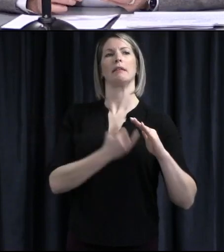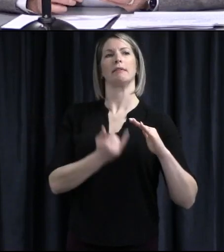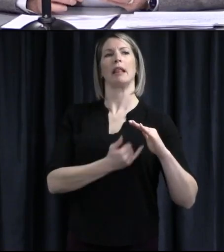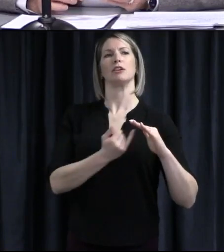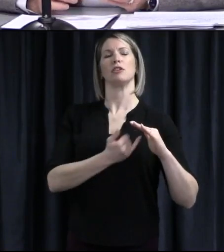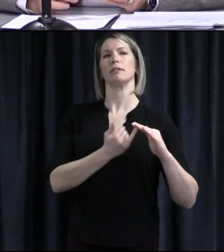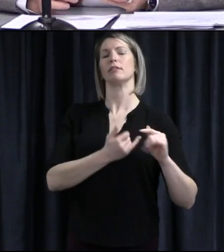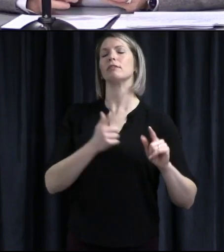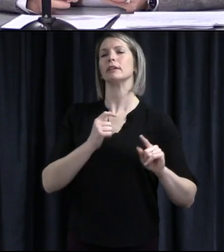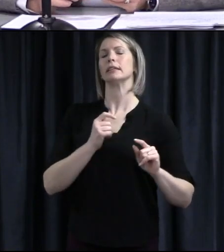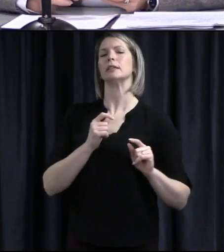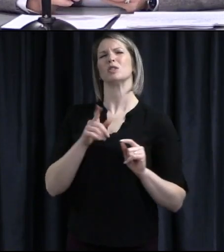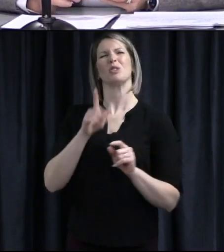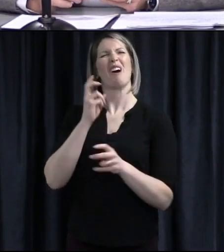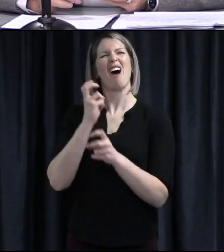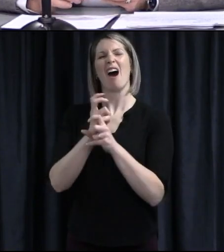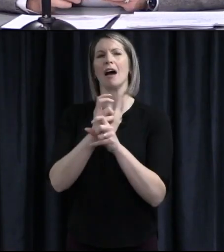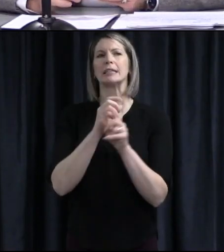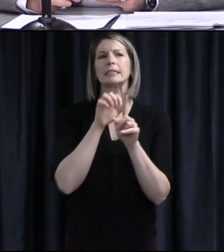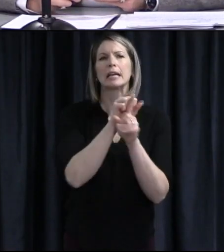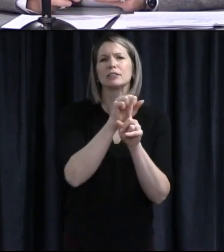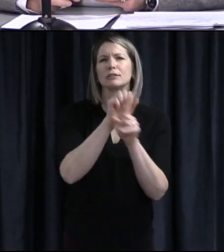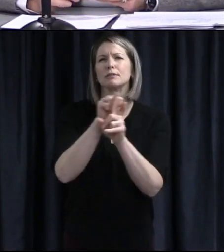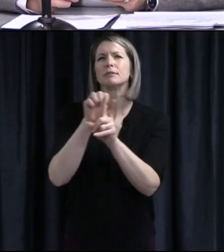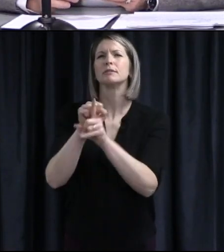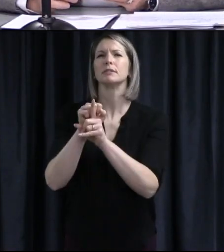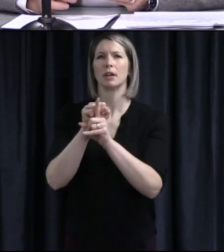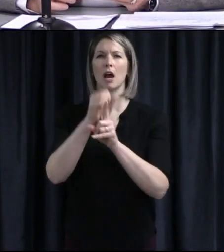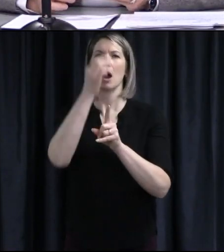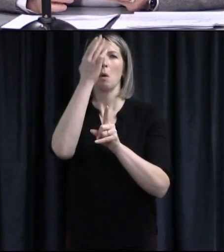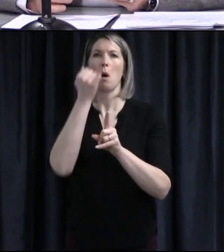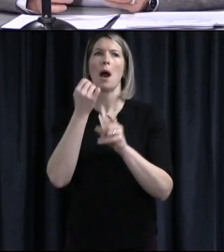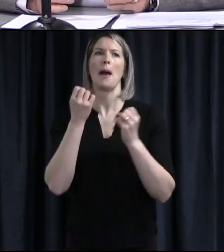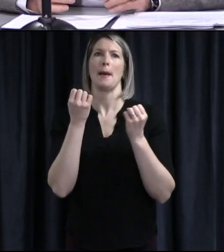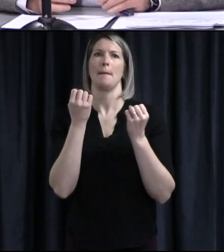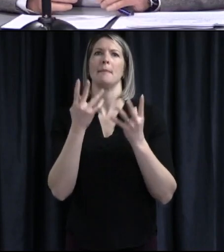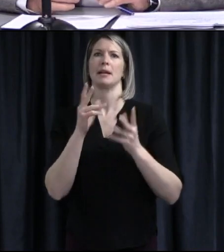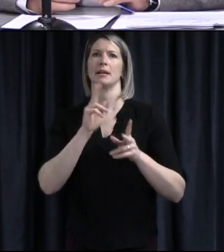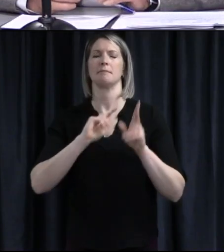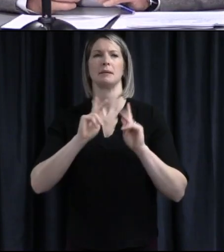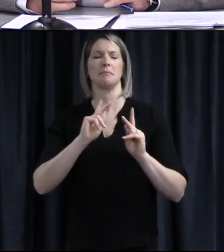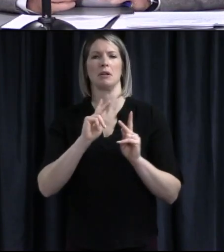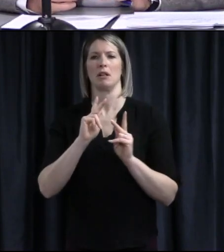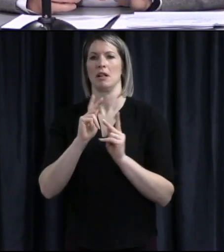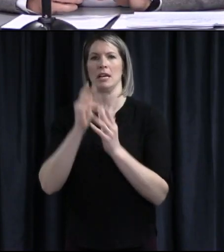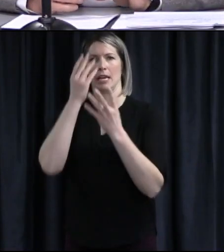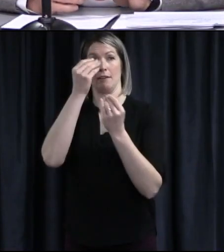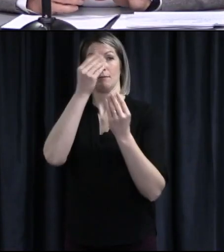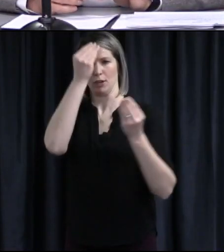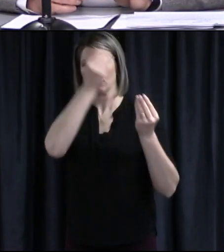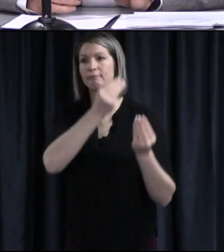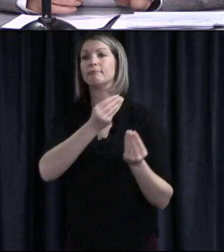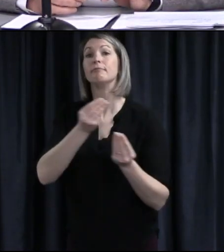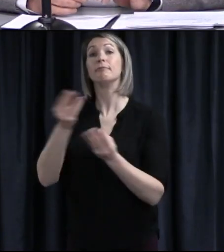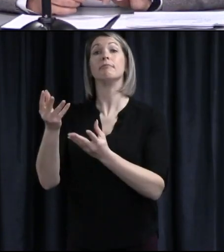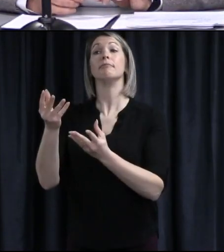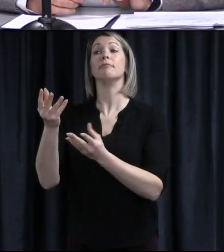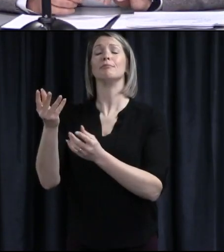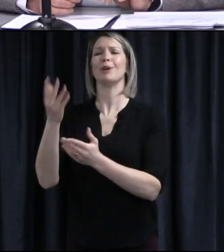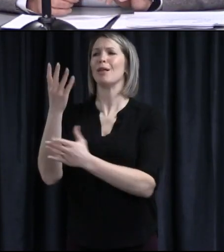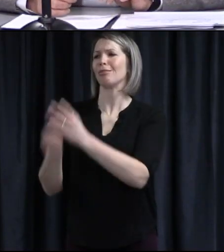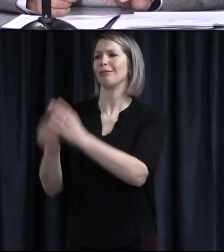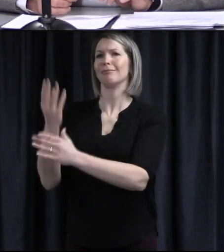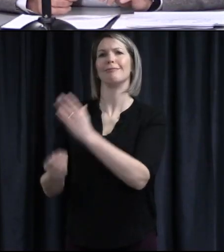document specific instances because a lot of these have lacked specific information. And so in response